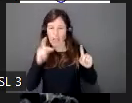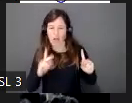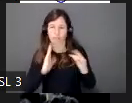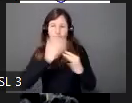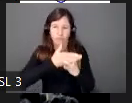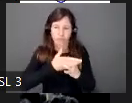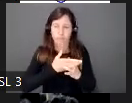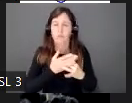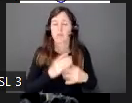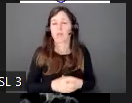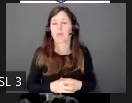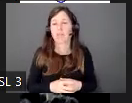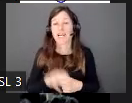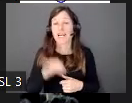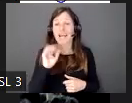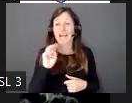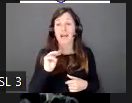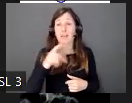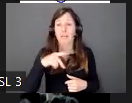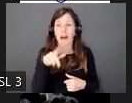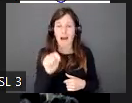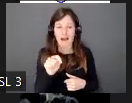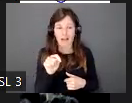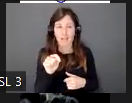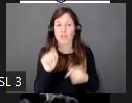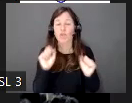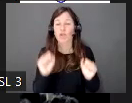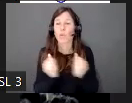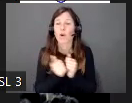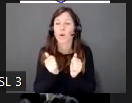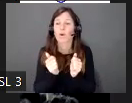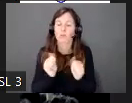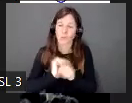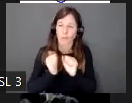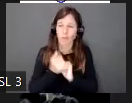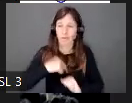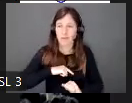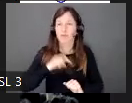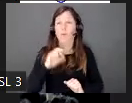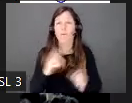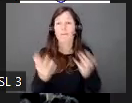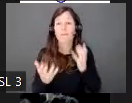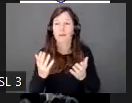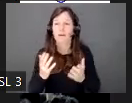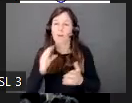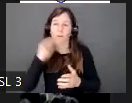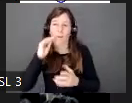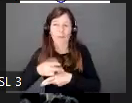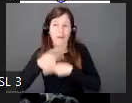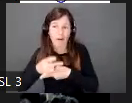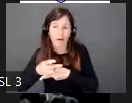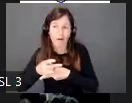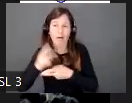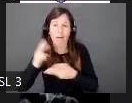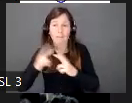health response jointly going together, or it could be with our home care partner. They have the